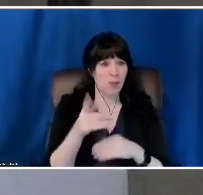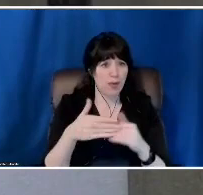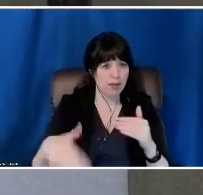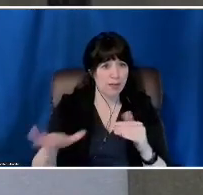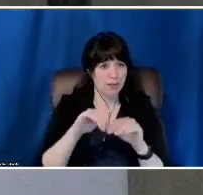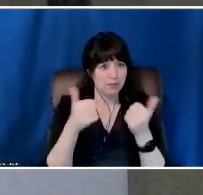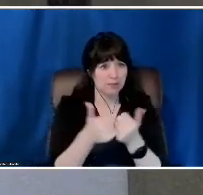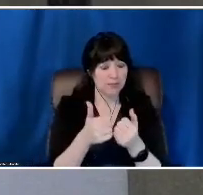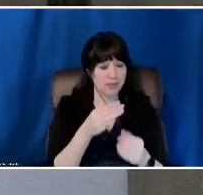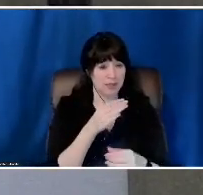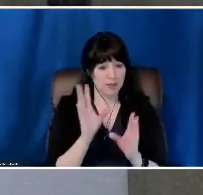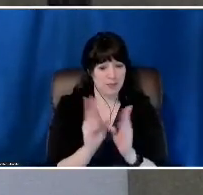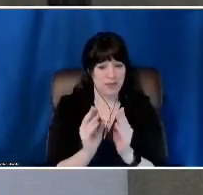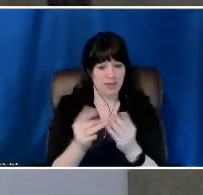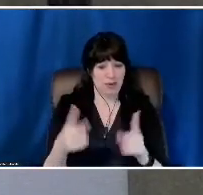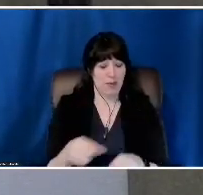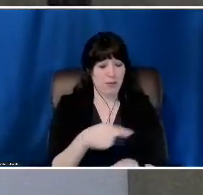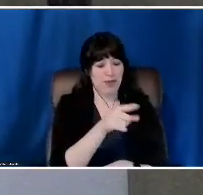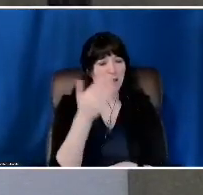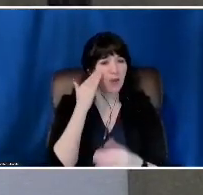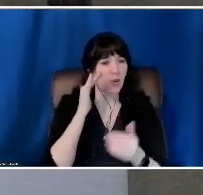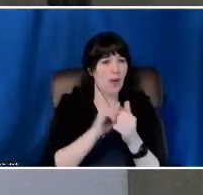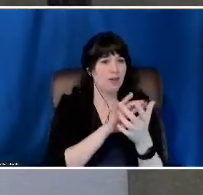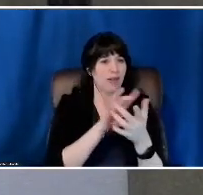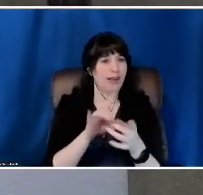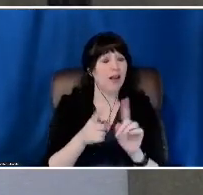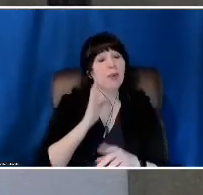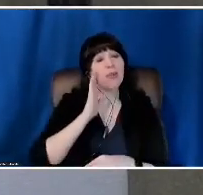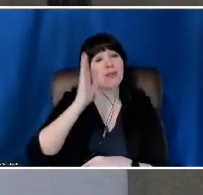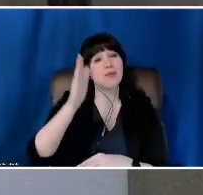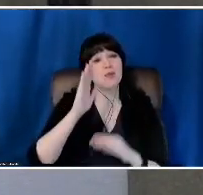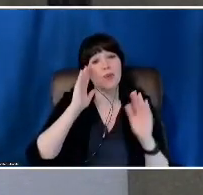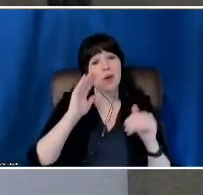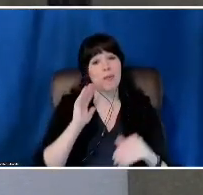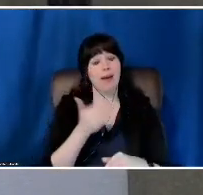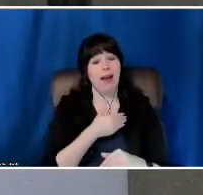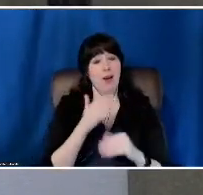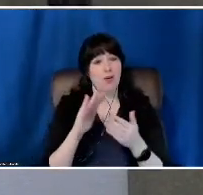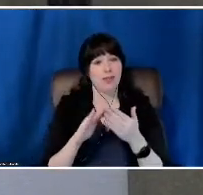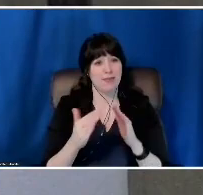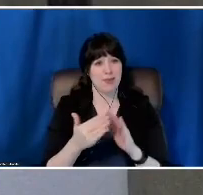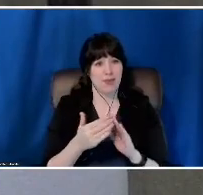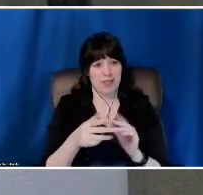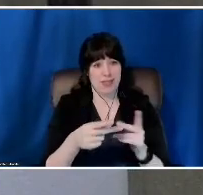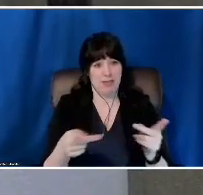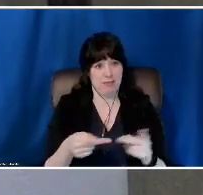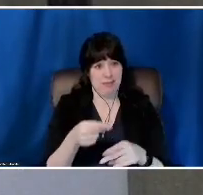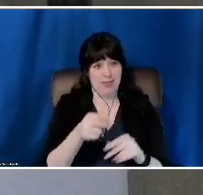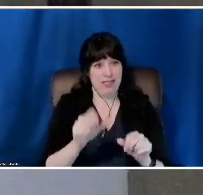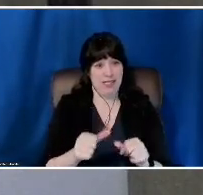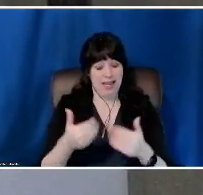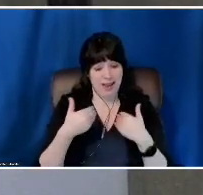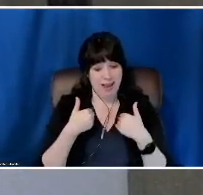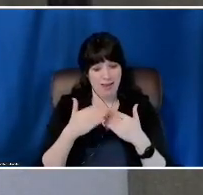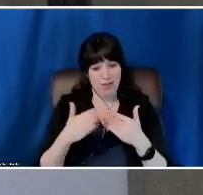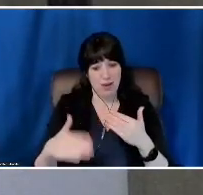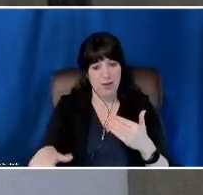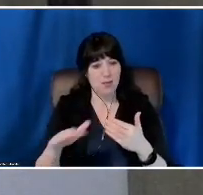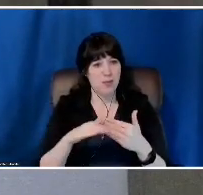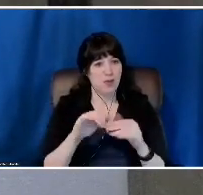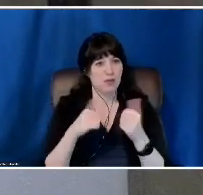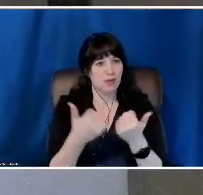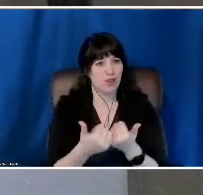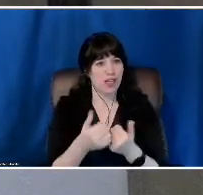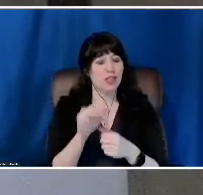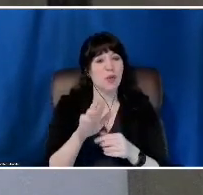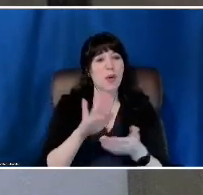connect with those. But in the future, we hope that our community spaces can hold neighborhood associations or be a part, a